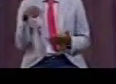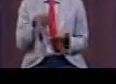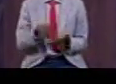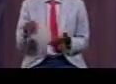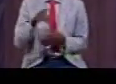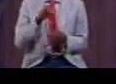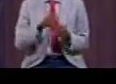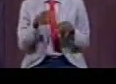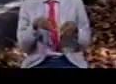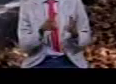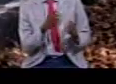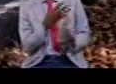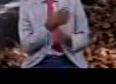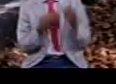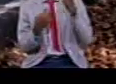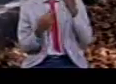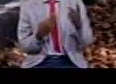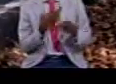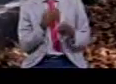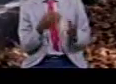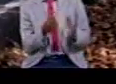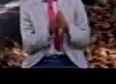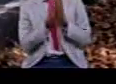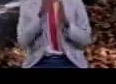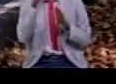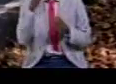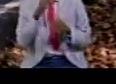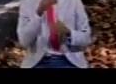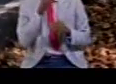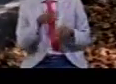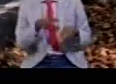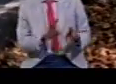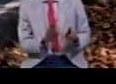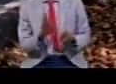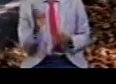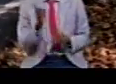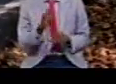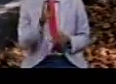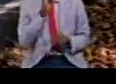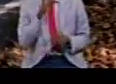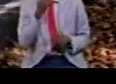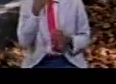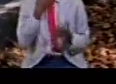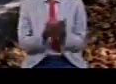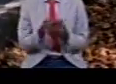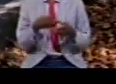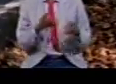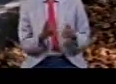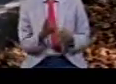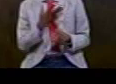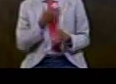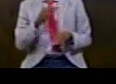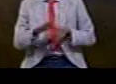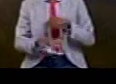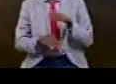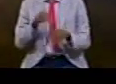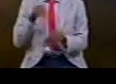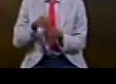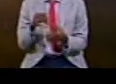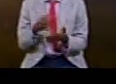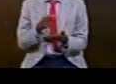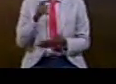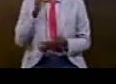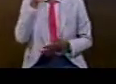and see, and ask for the old paths, what is the good way, and walk therein, and ye shall